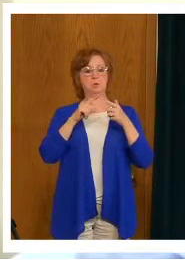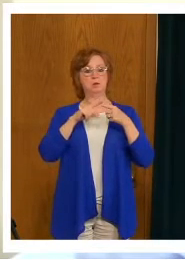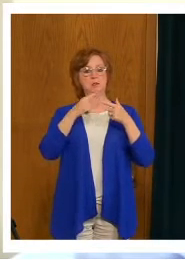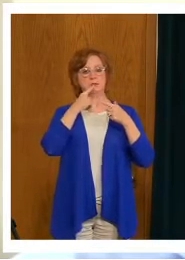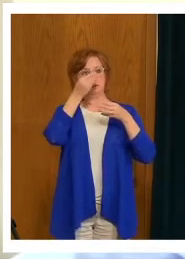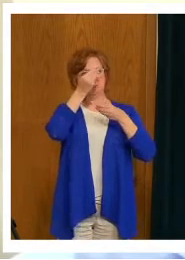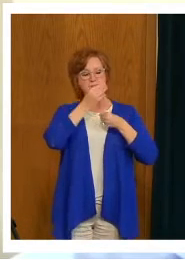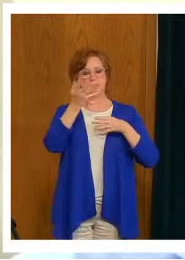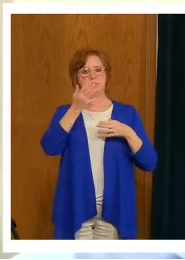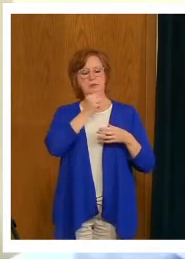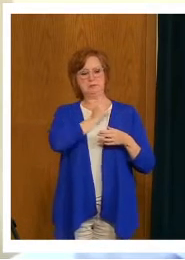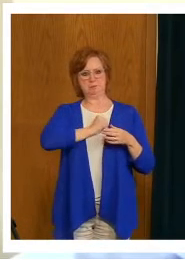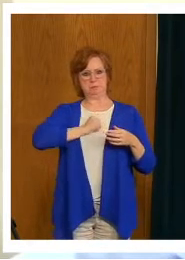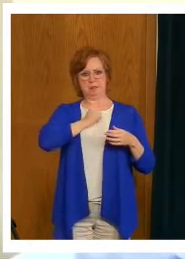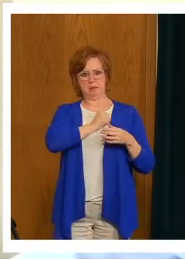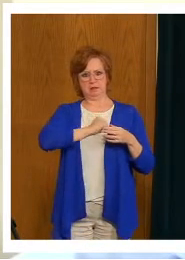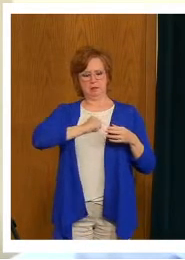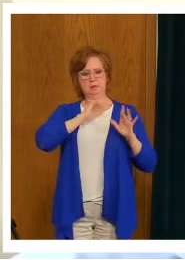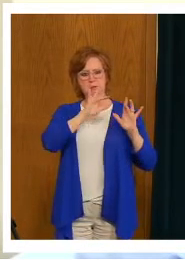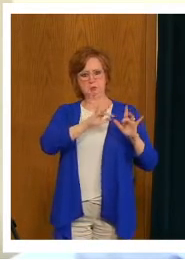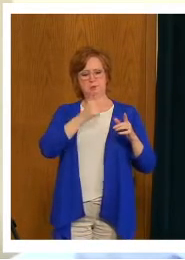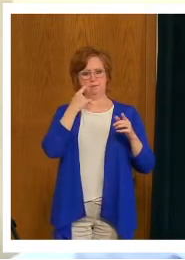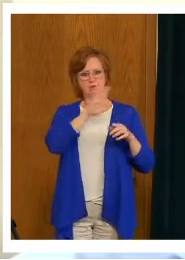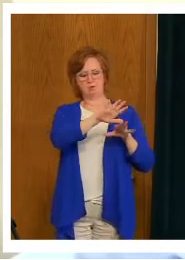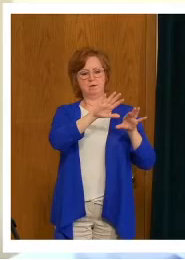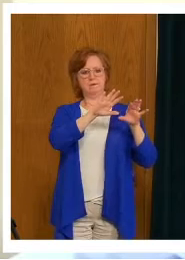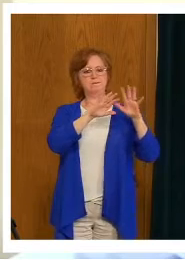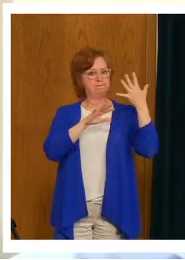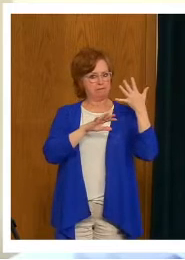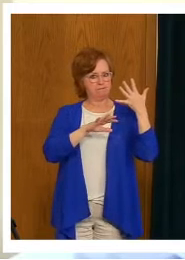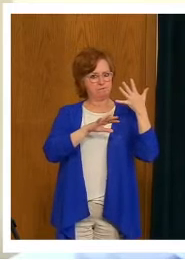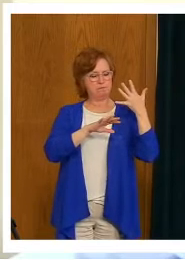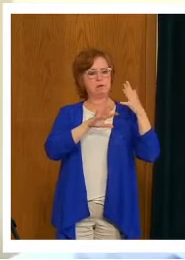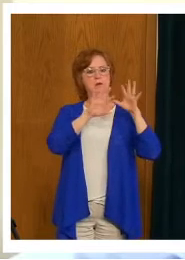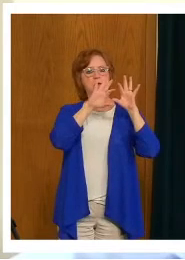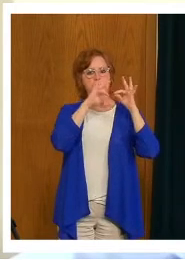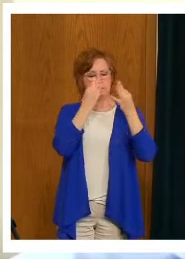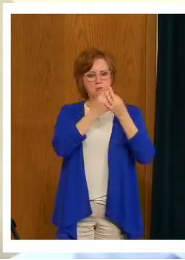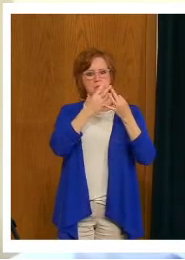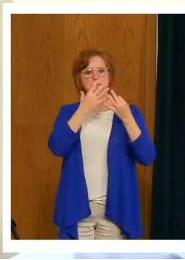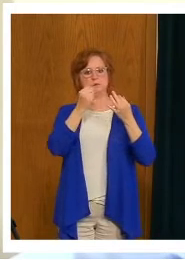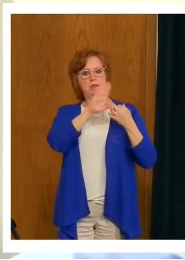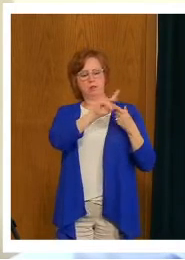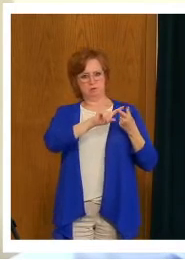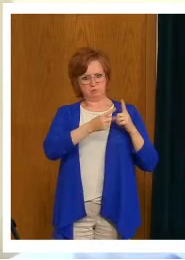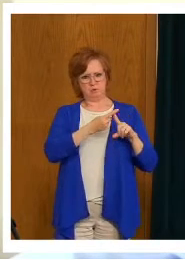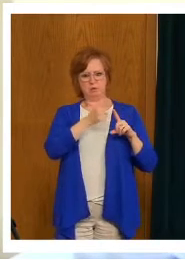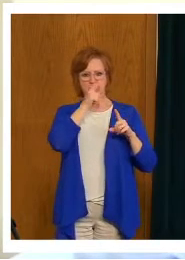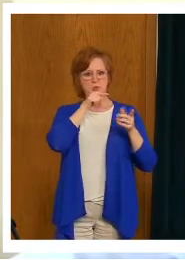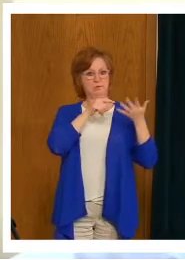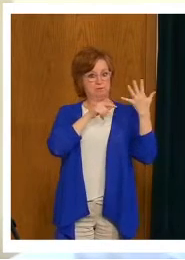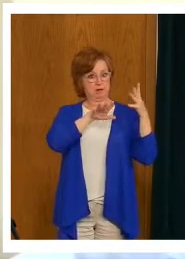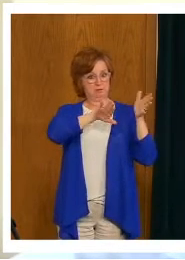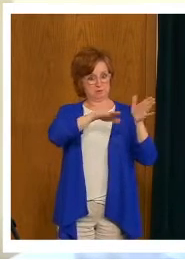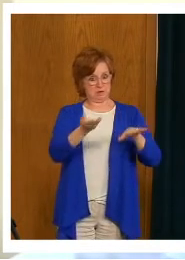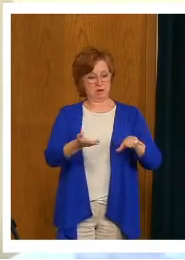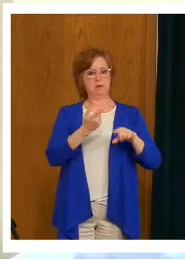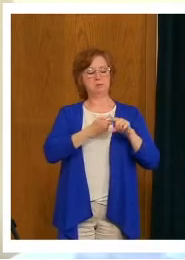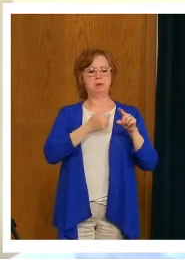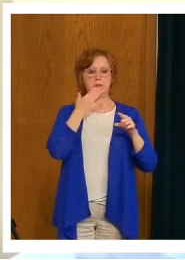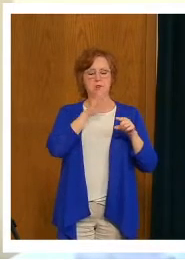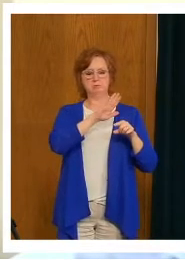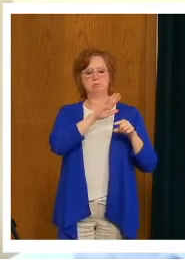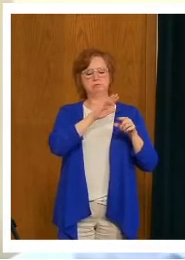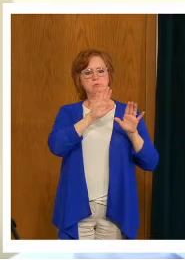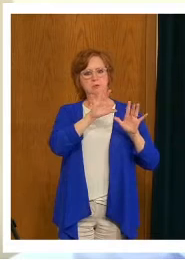residents who lost their lives due to COVID-19 since last Thursday. 4 of these deaths are reported today.